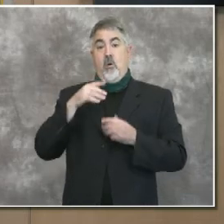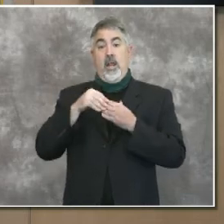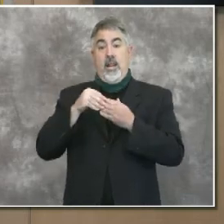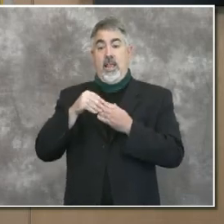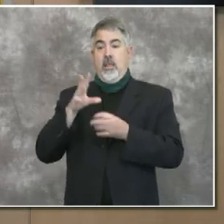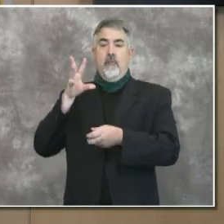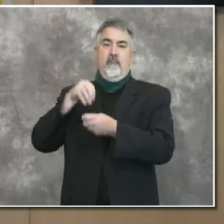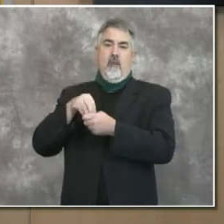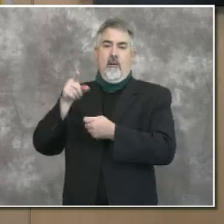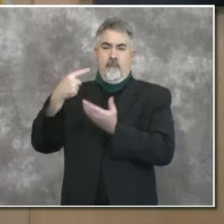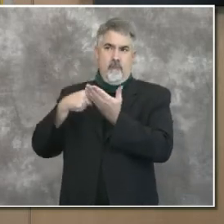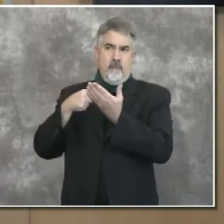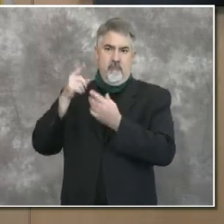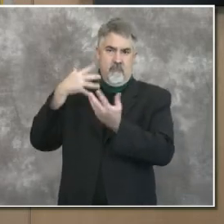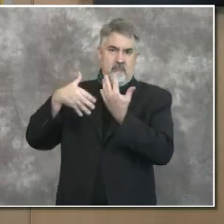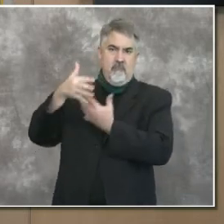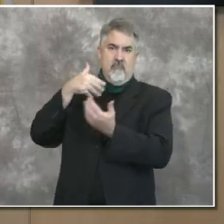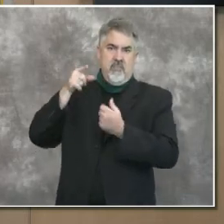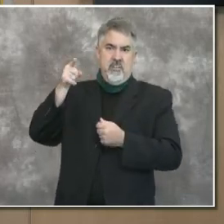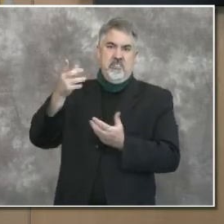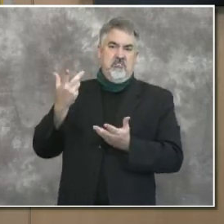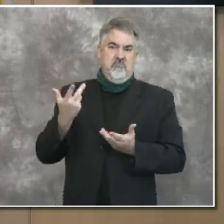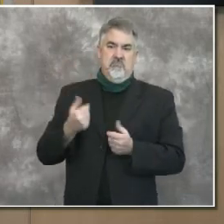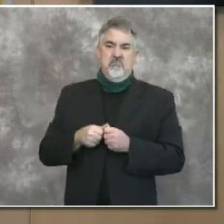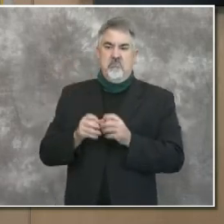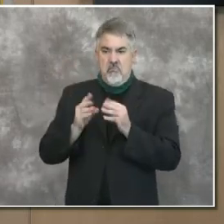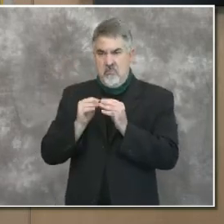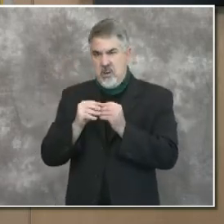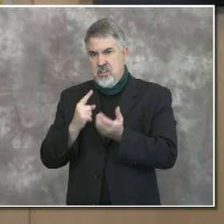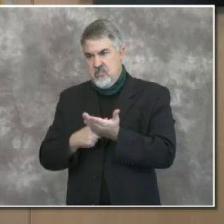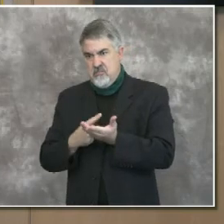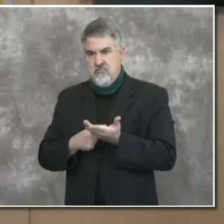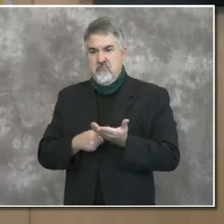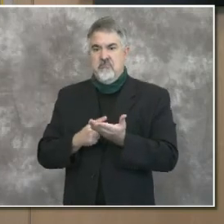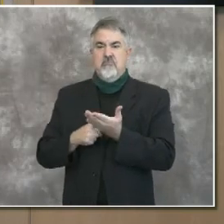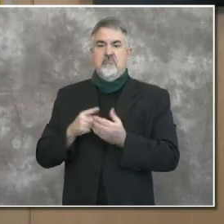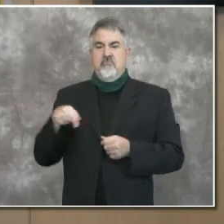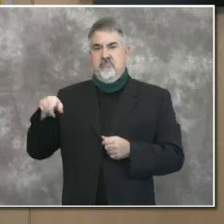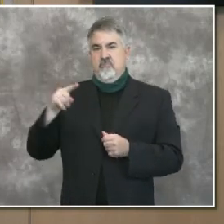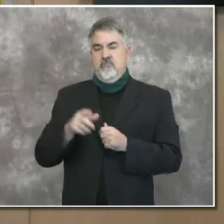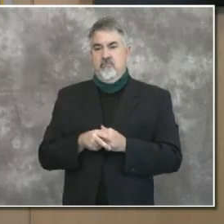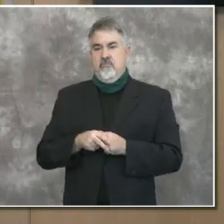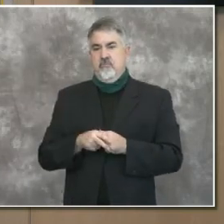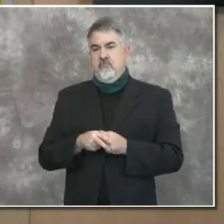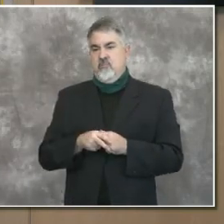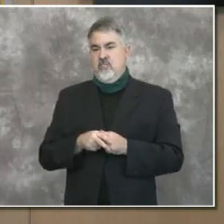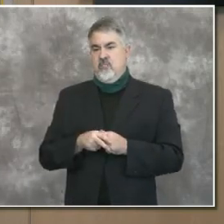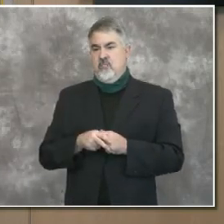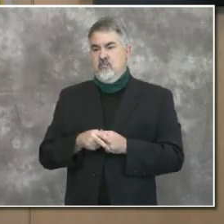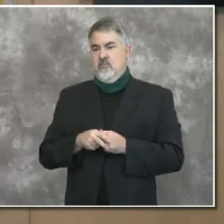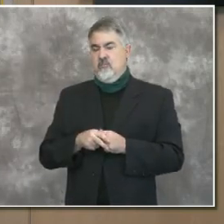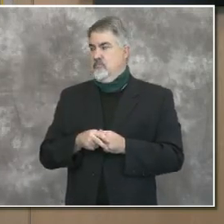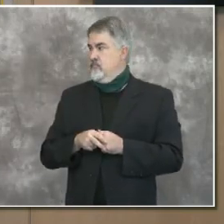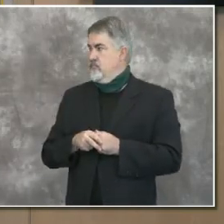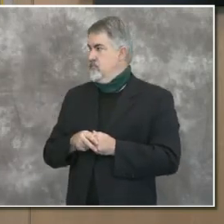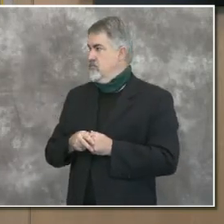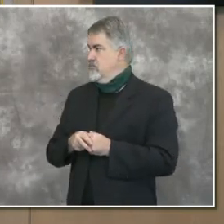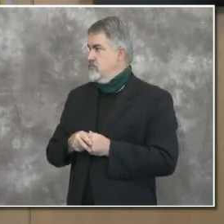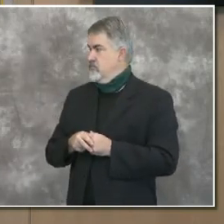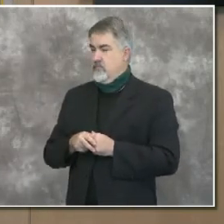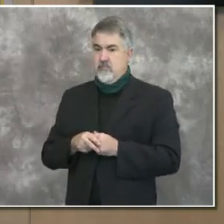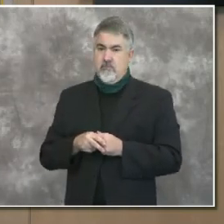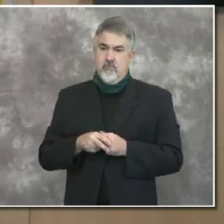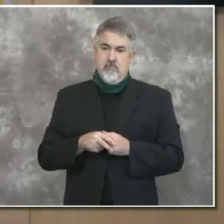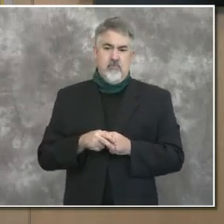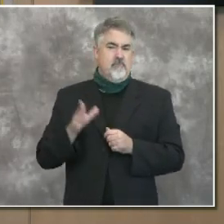our meetings having to do with the collective response for this crisis, and they've been great partners on the medical